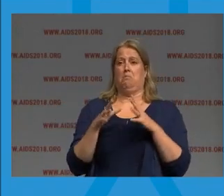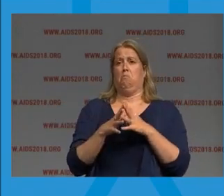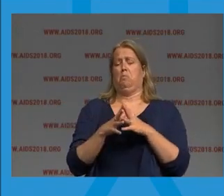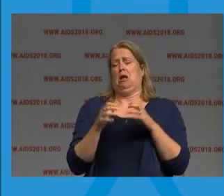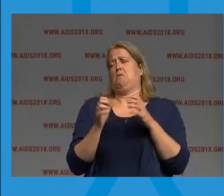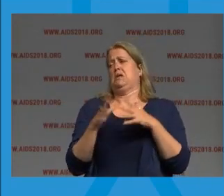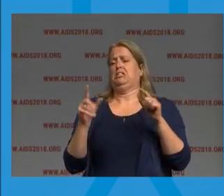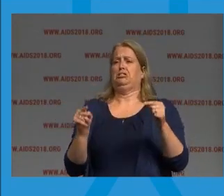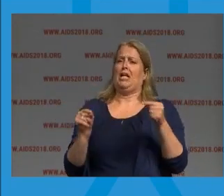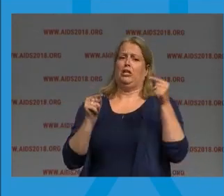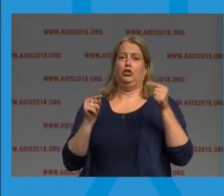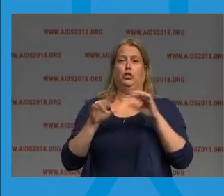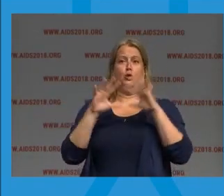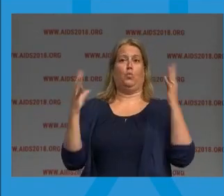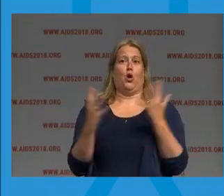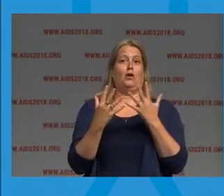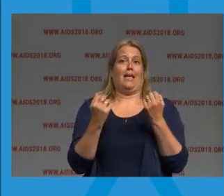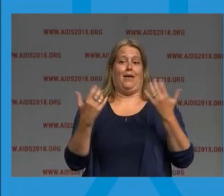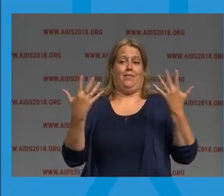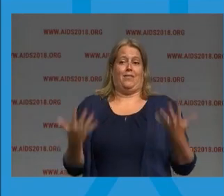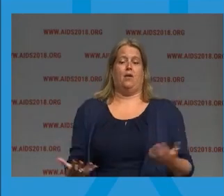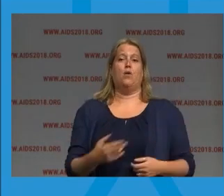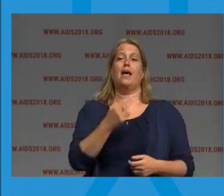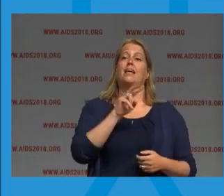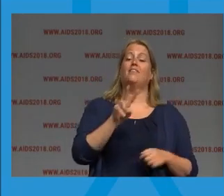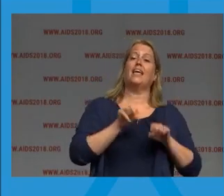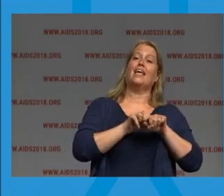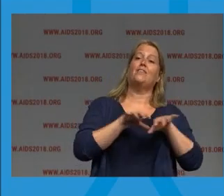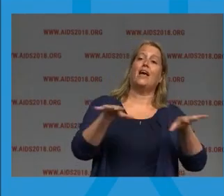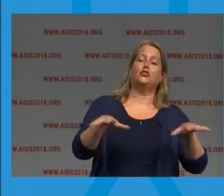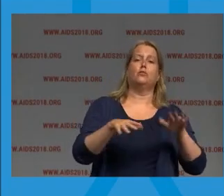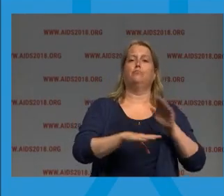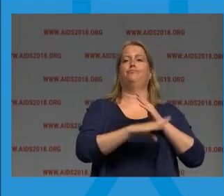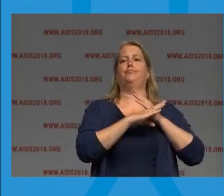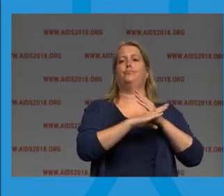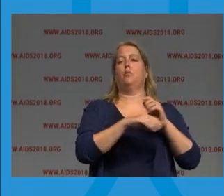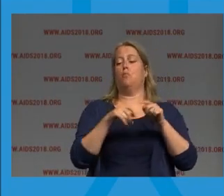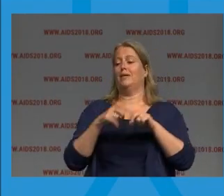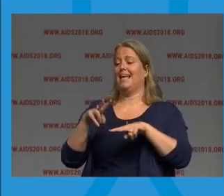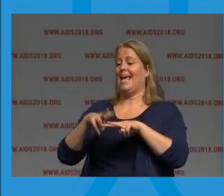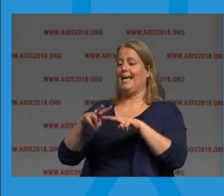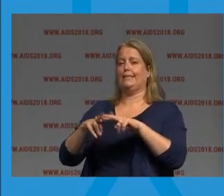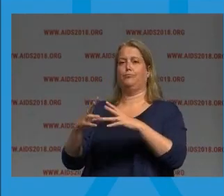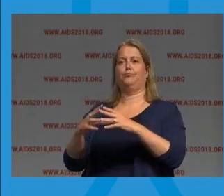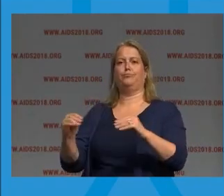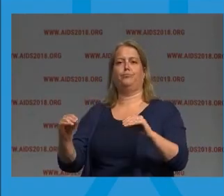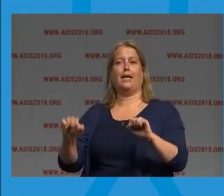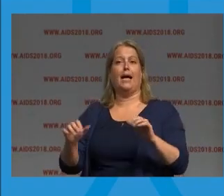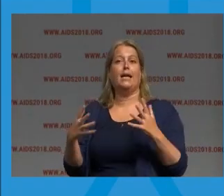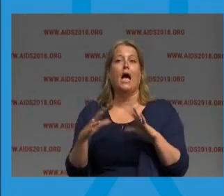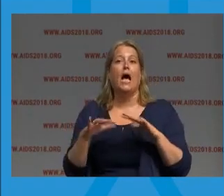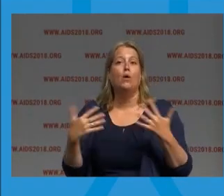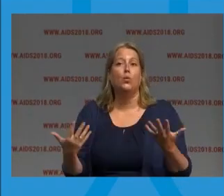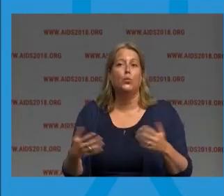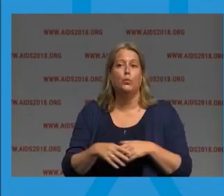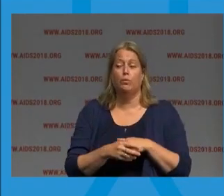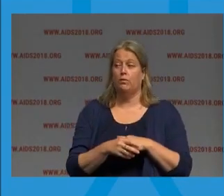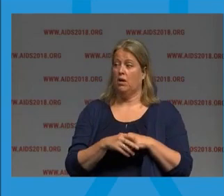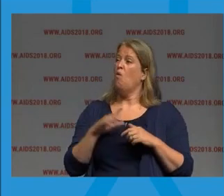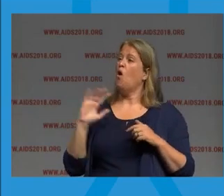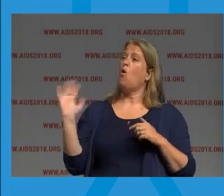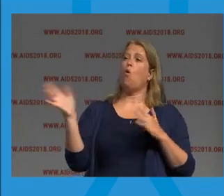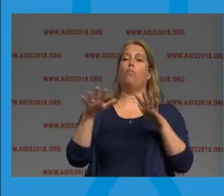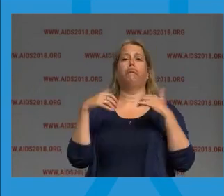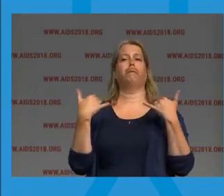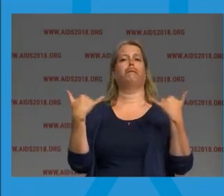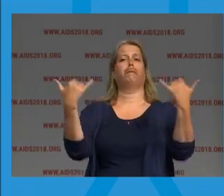faces. How do we prevent HIV infection and end AIDS? Indeed, we're all here to listen